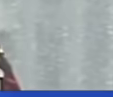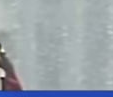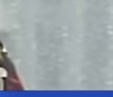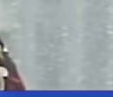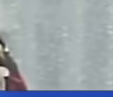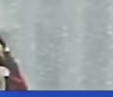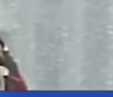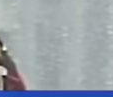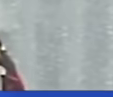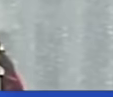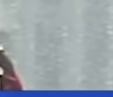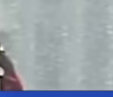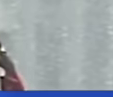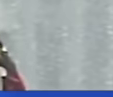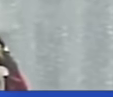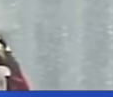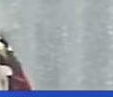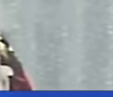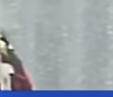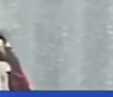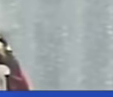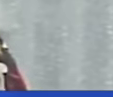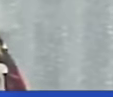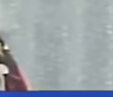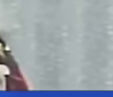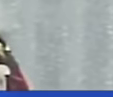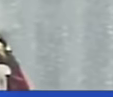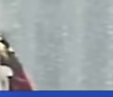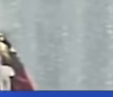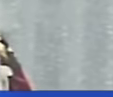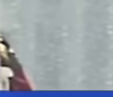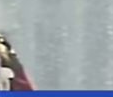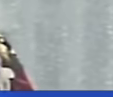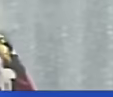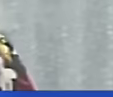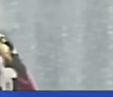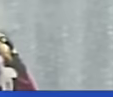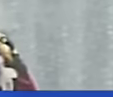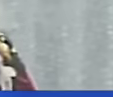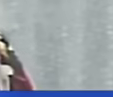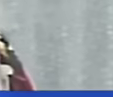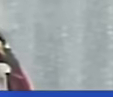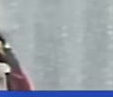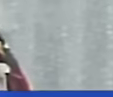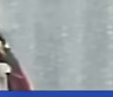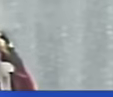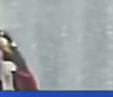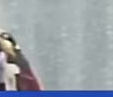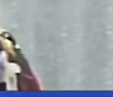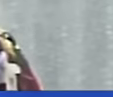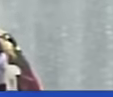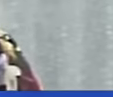not have to get to such a situation. We want to believe that God will bring an intervention, and we are still asking Kenyans to